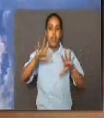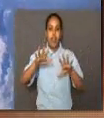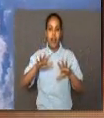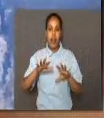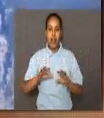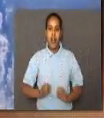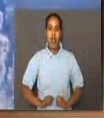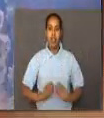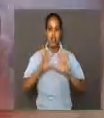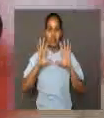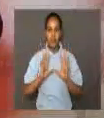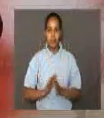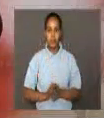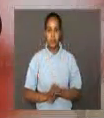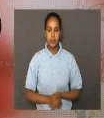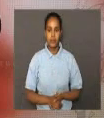effectively.